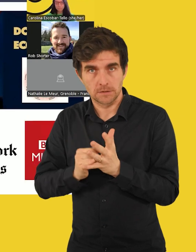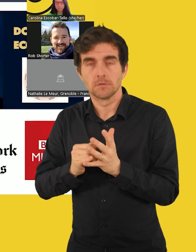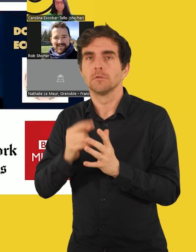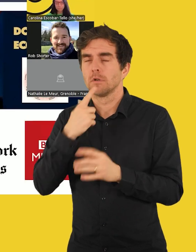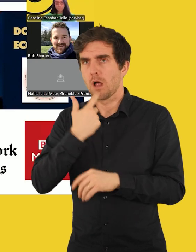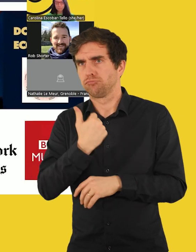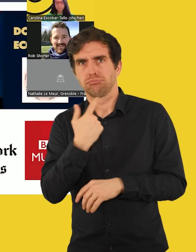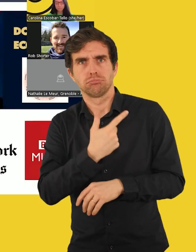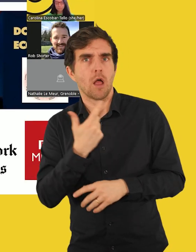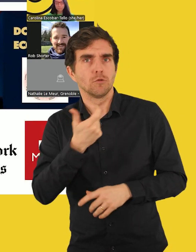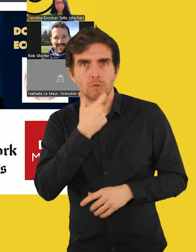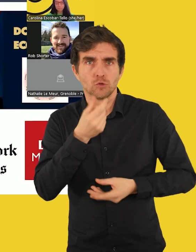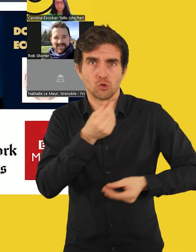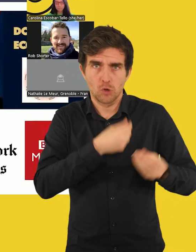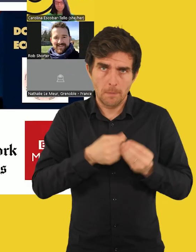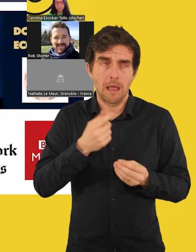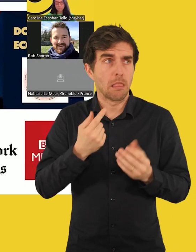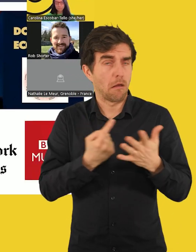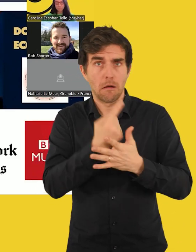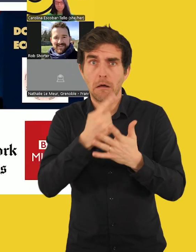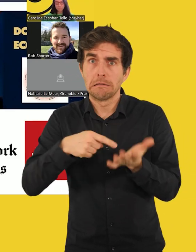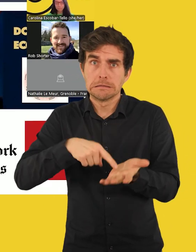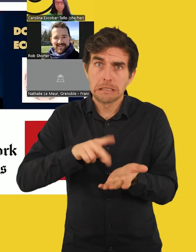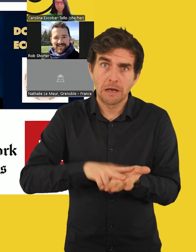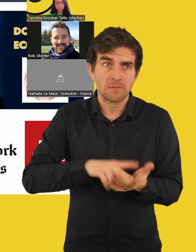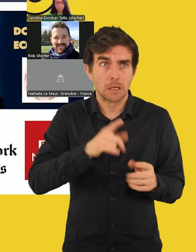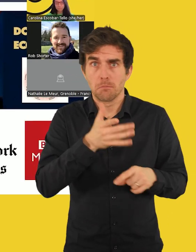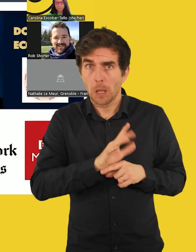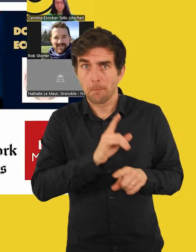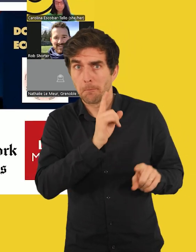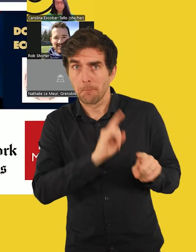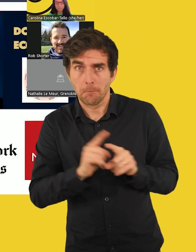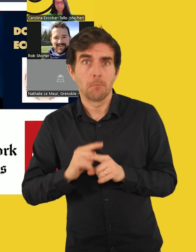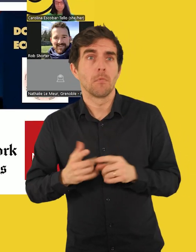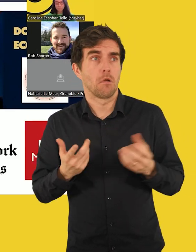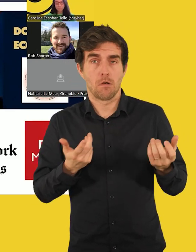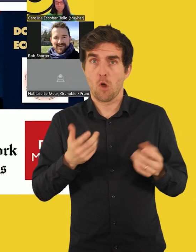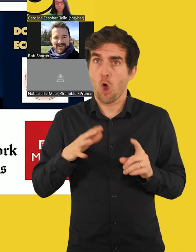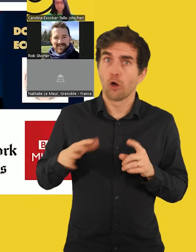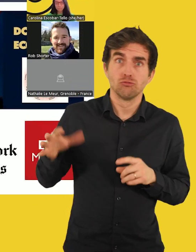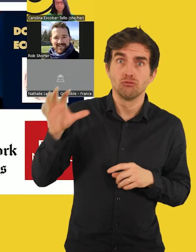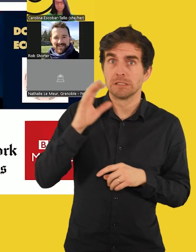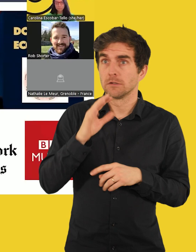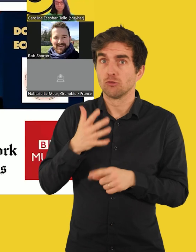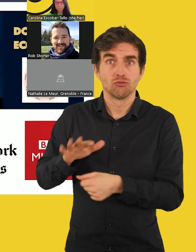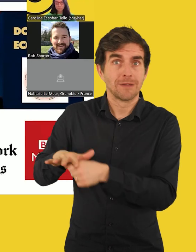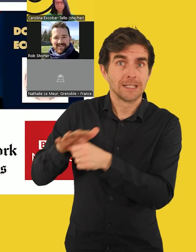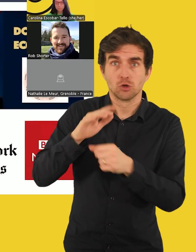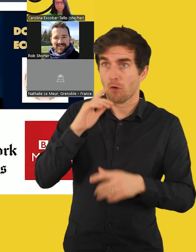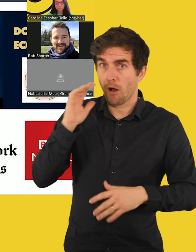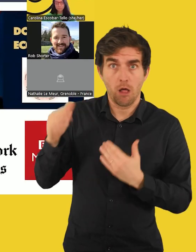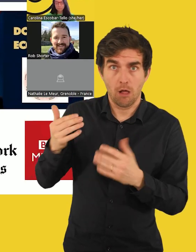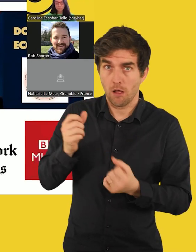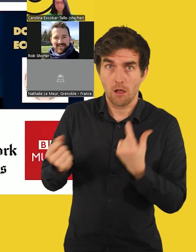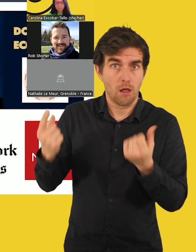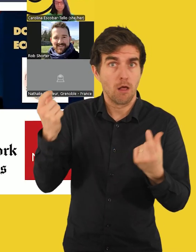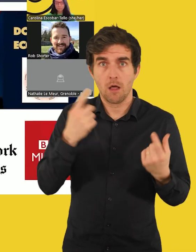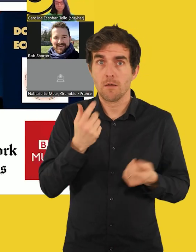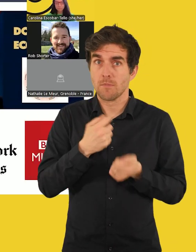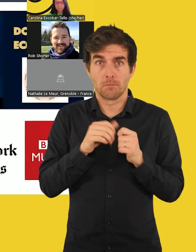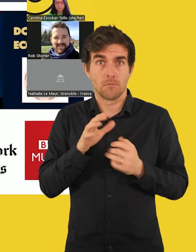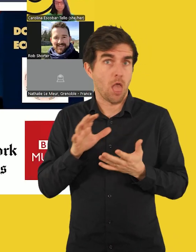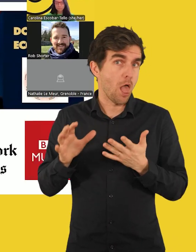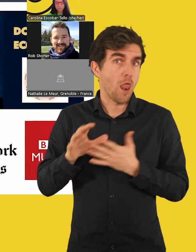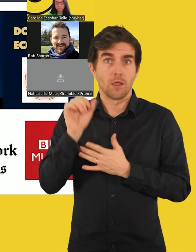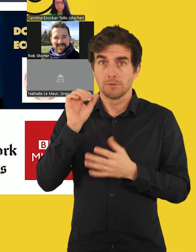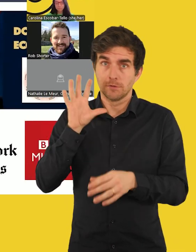Francis recommending and commending donut economics. It's popped up on television programs. It's beginning in some countries and some regions